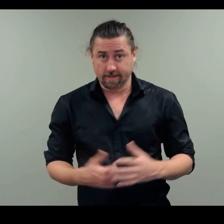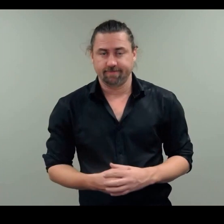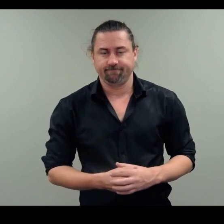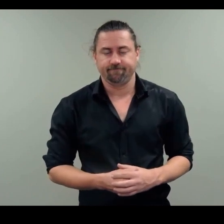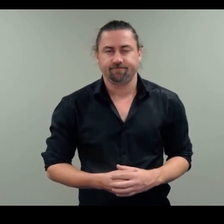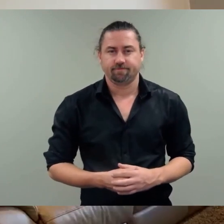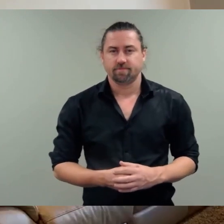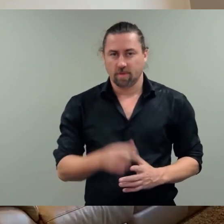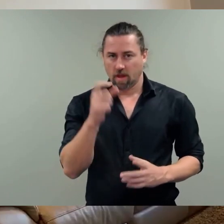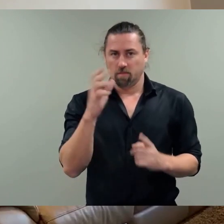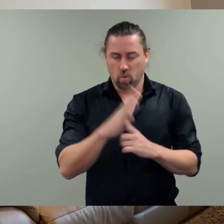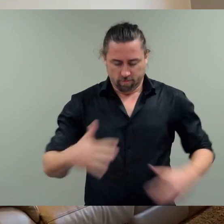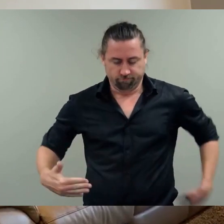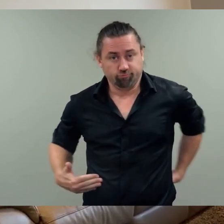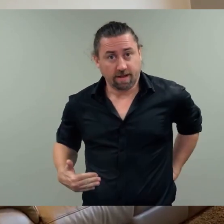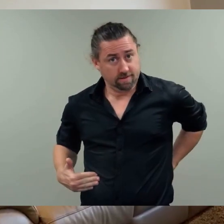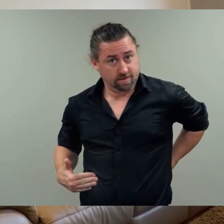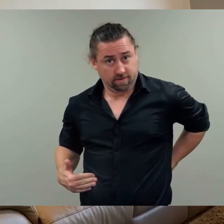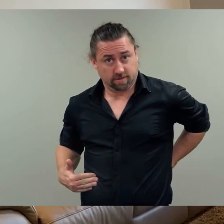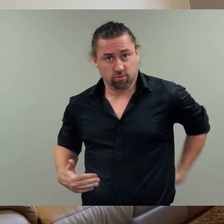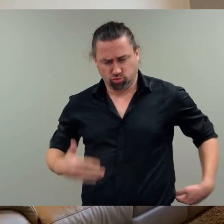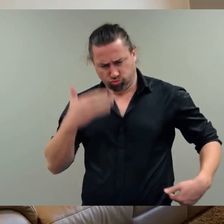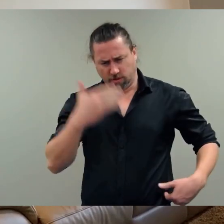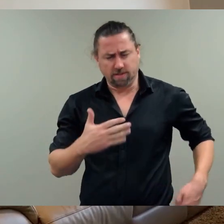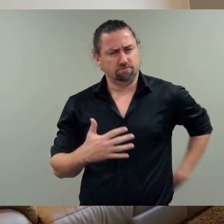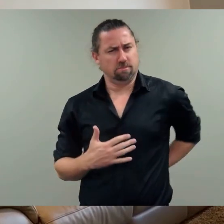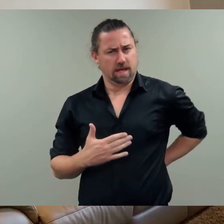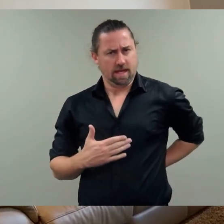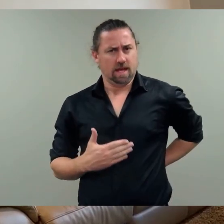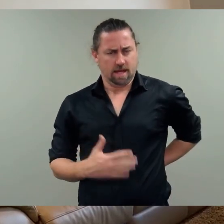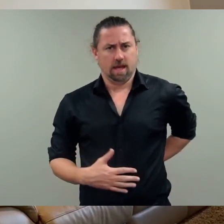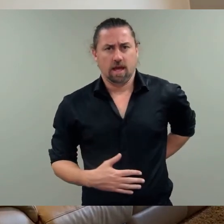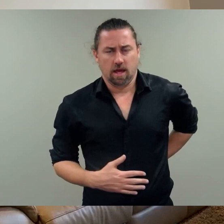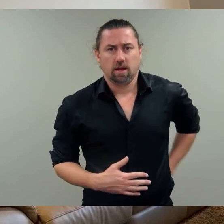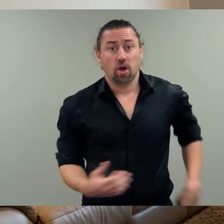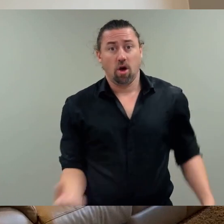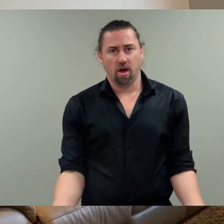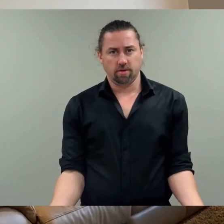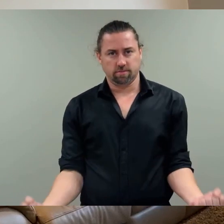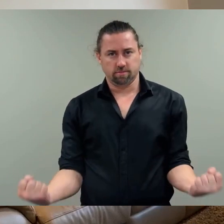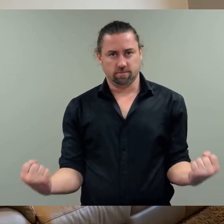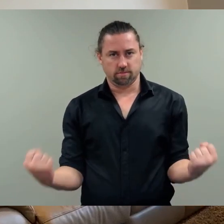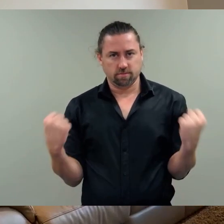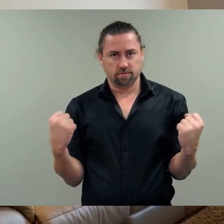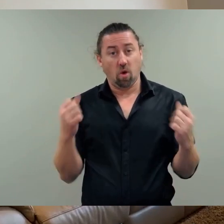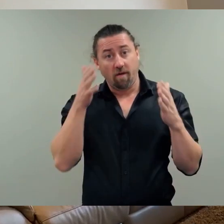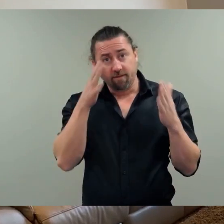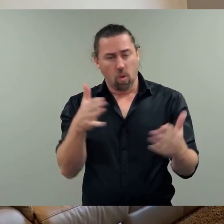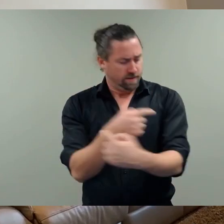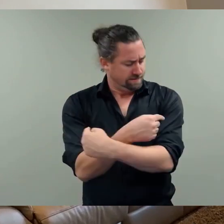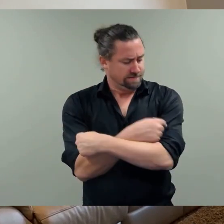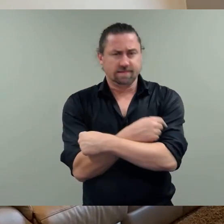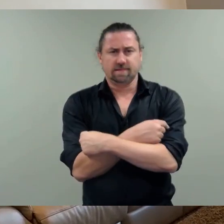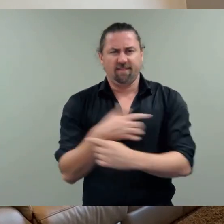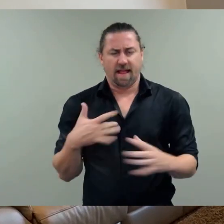Let's go. Try and keep your back nice and straight, and you really want to keep that tension when you're curling your arms